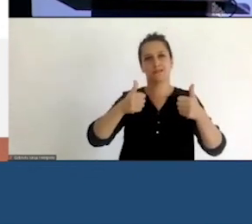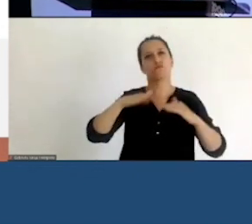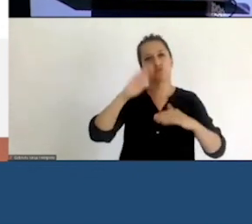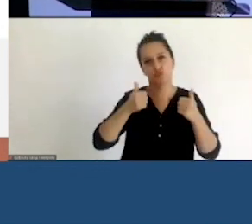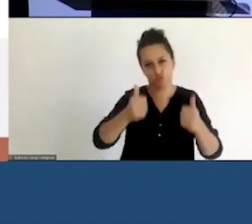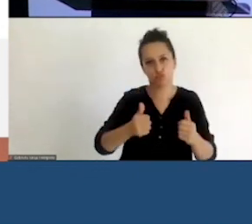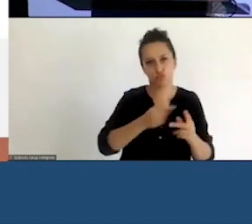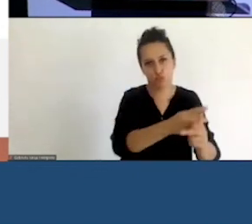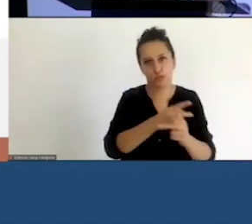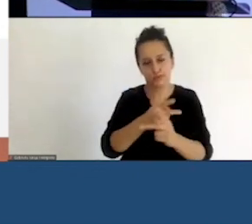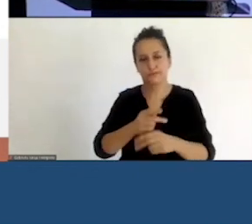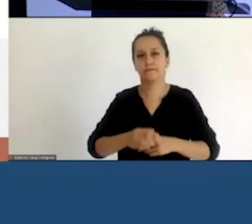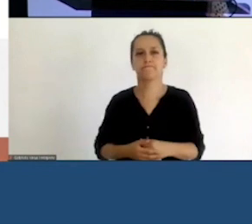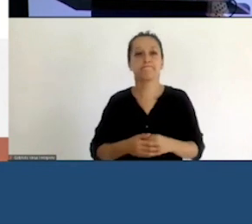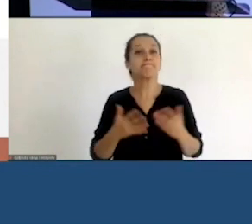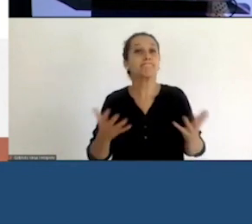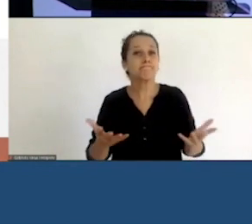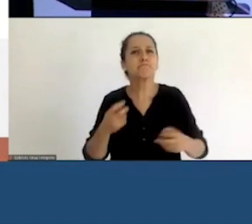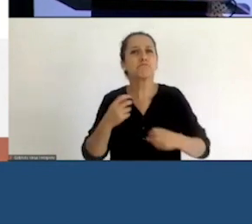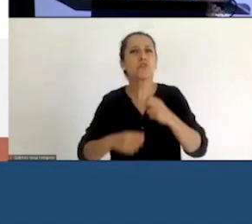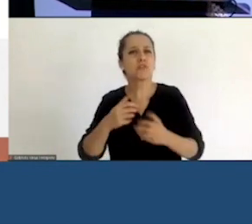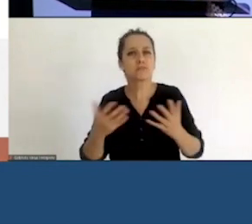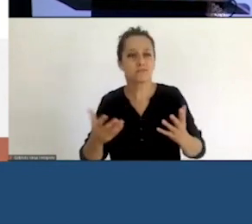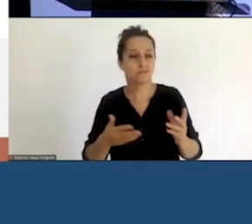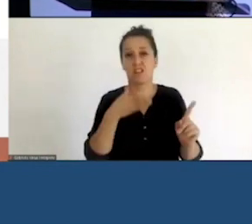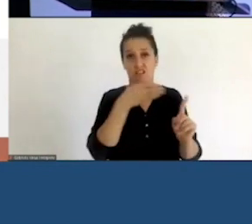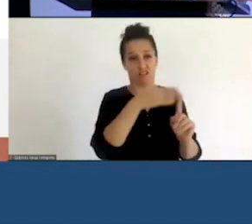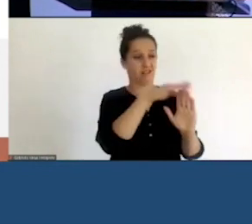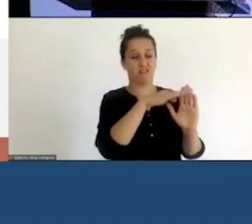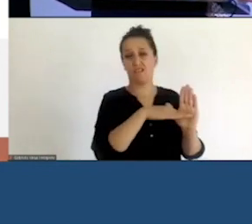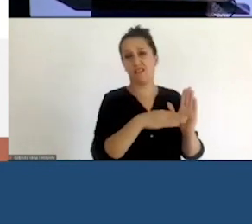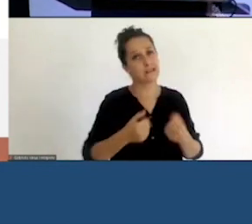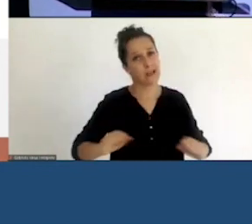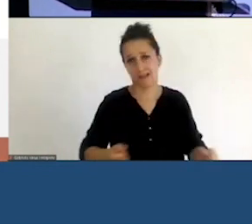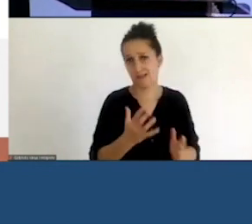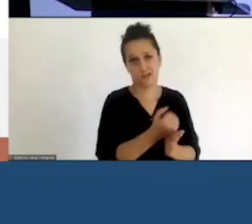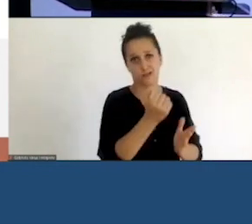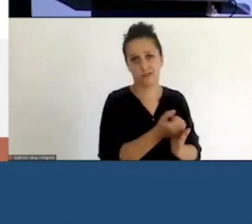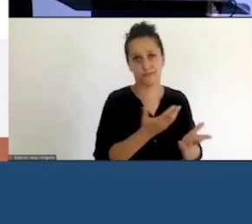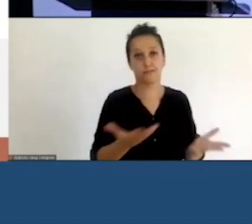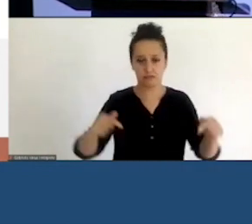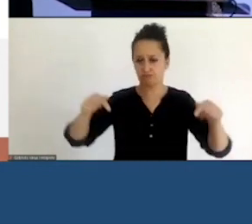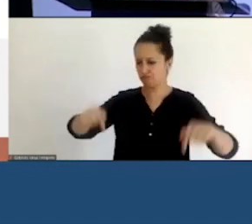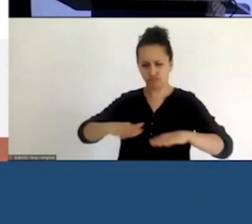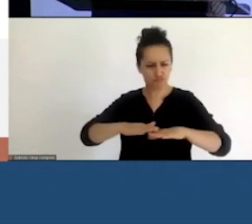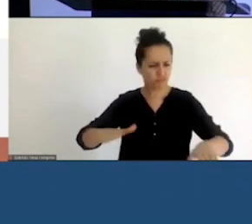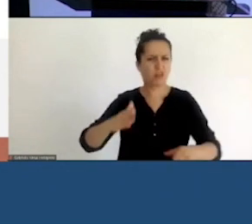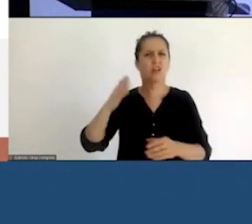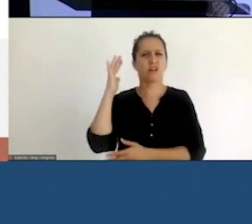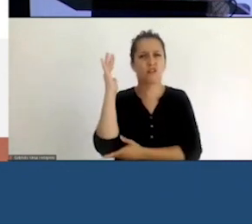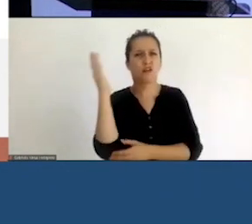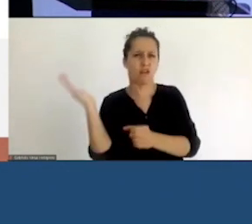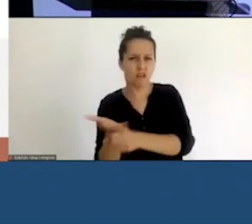conserved forests. So, what are the problems that we have? What are the goals that we'll not reach? We have changes in land use,